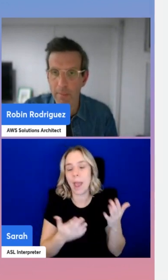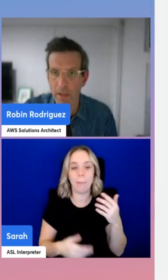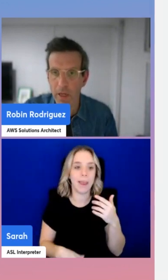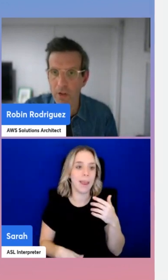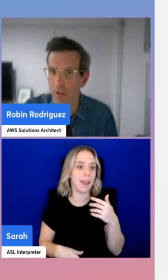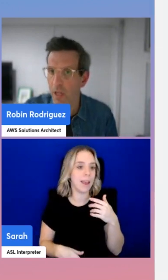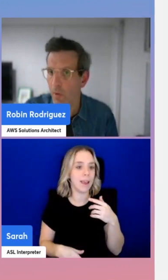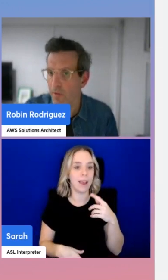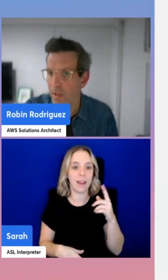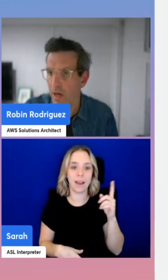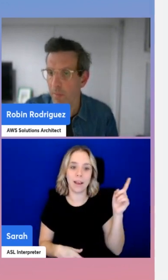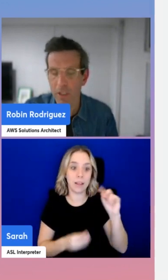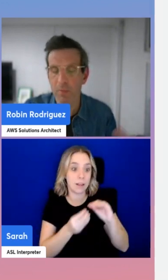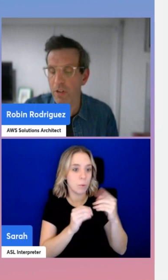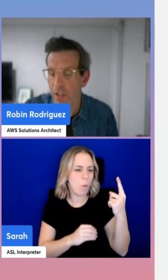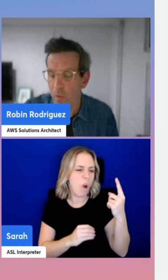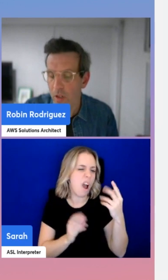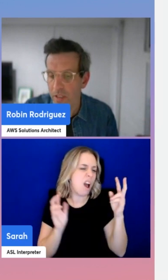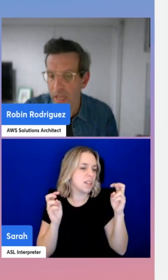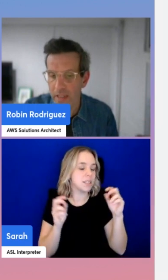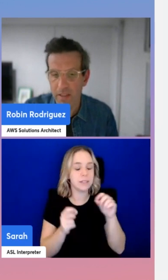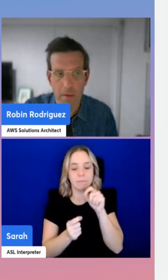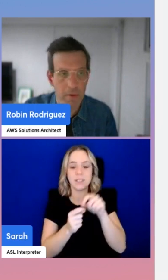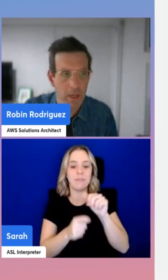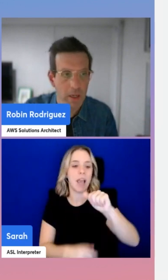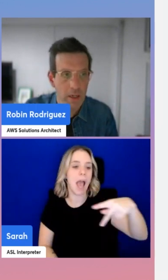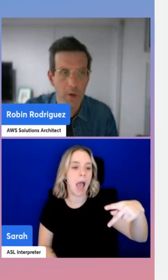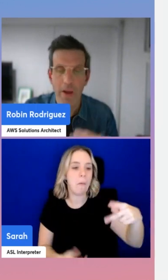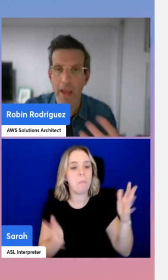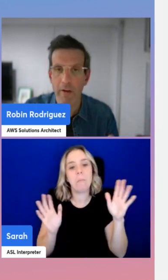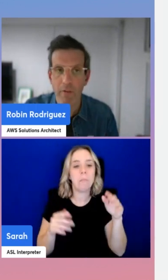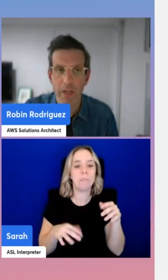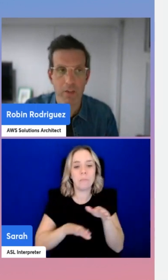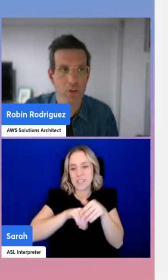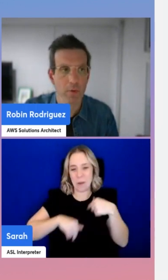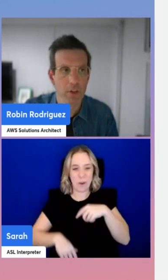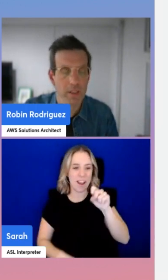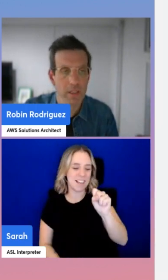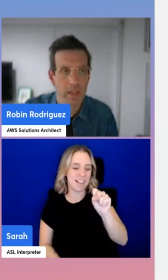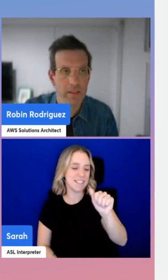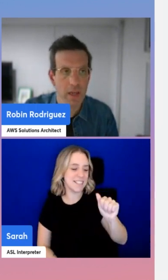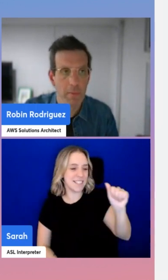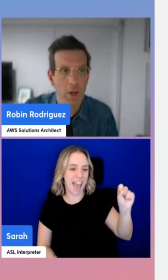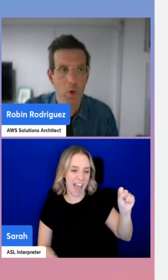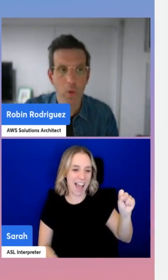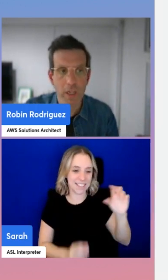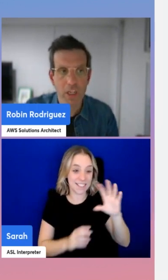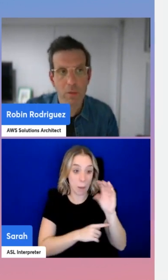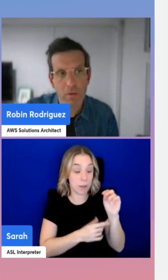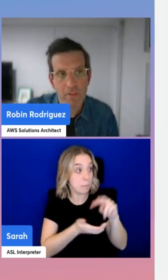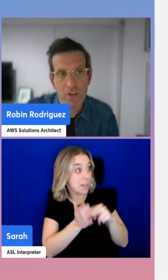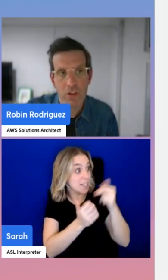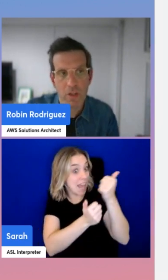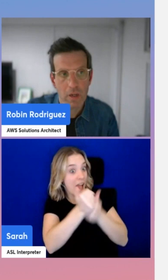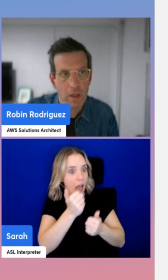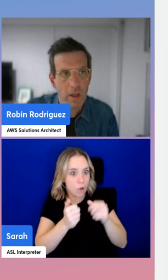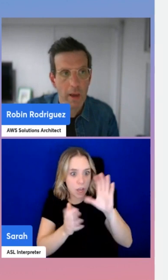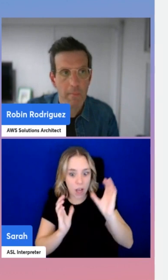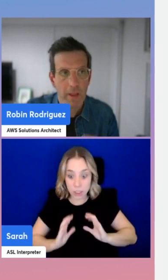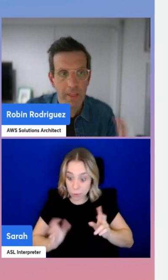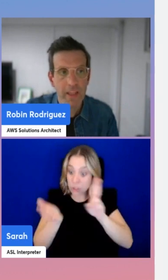particular application that we've set up. Let's pretend we're a SaaS company. Every customer that signs up, we need to